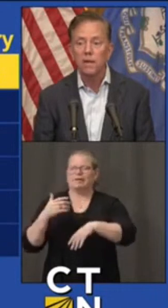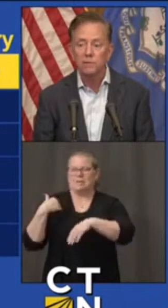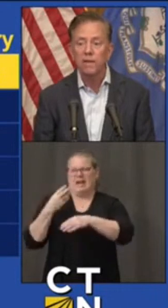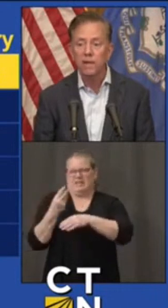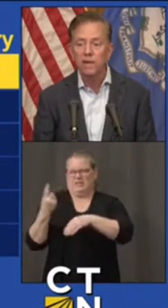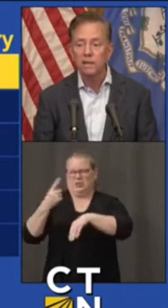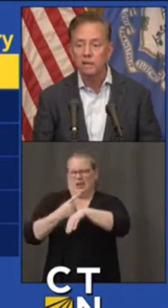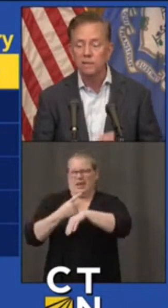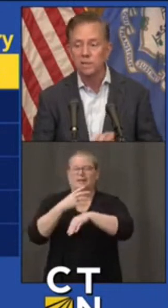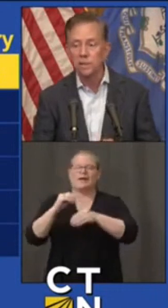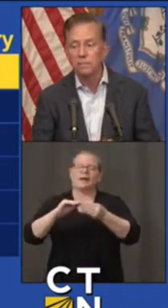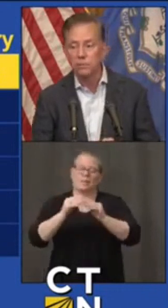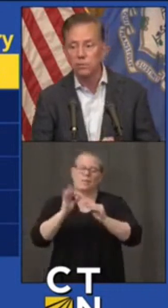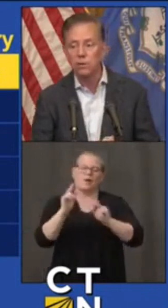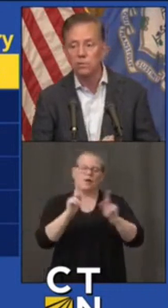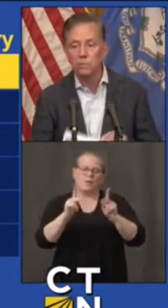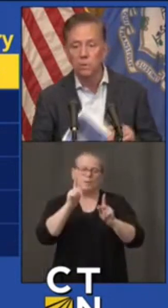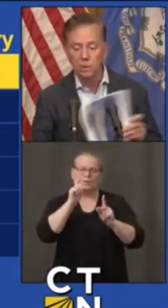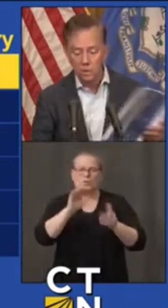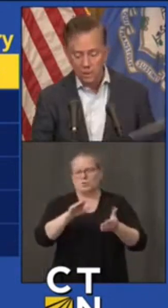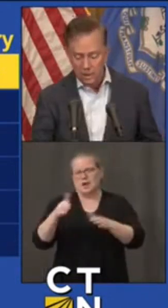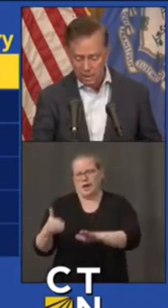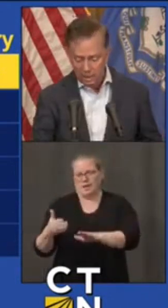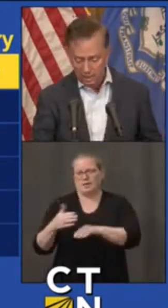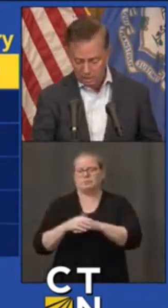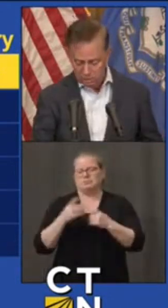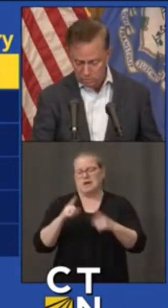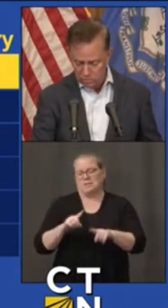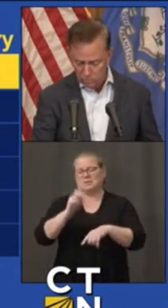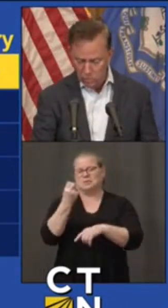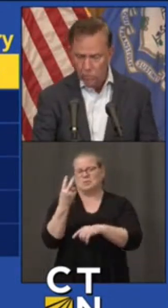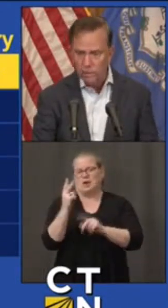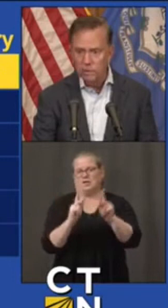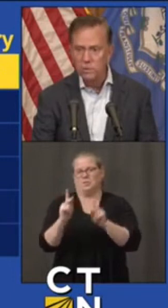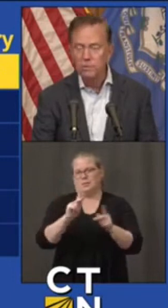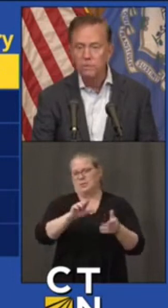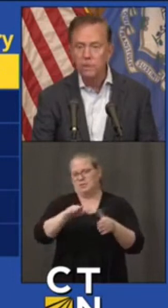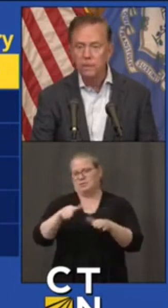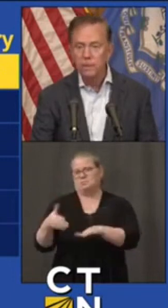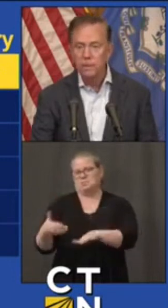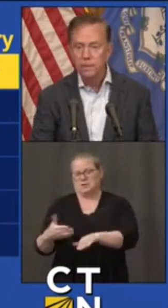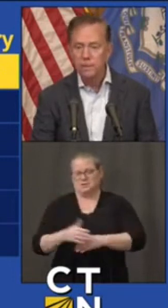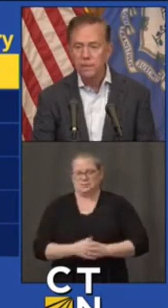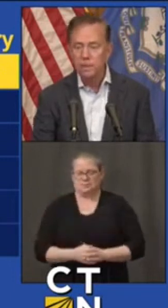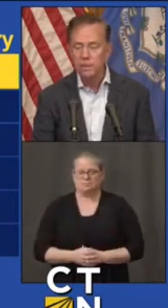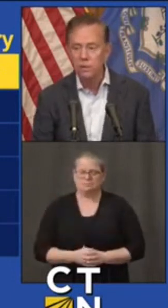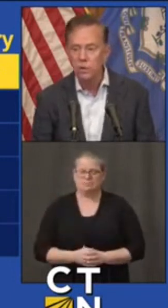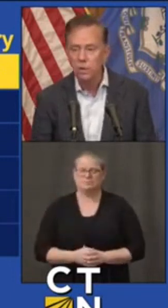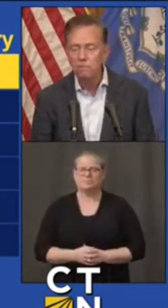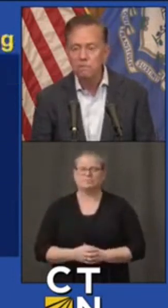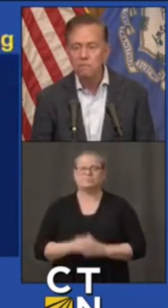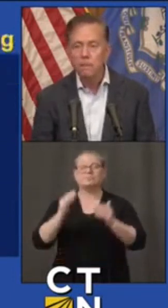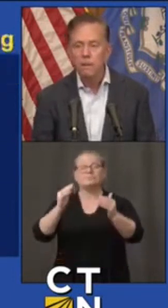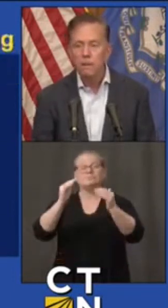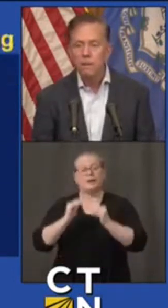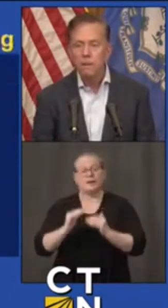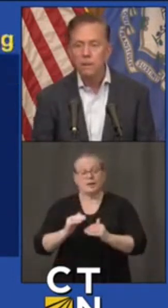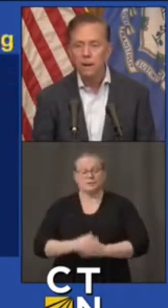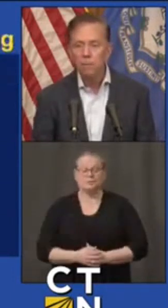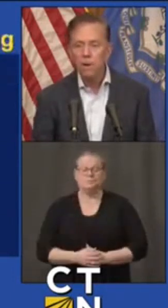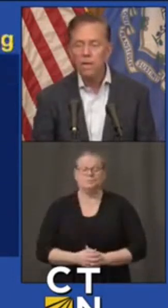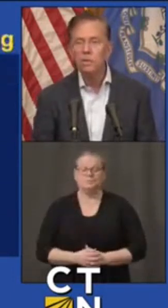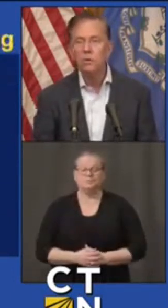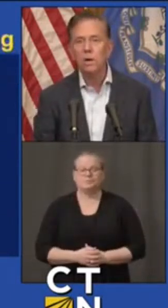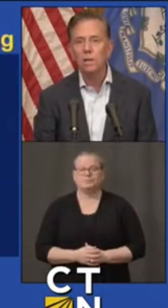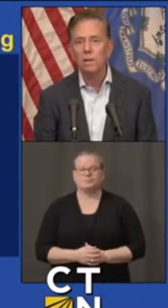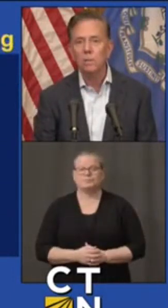And fatalities, 12 more Connecticut souls no longer with us. The next chart. I